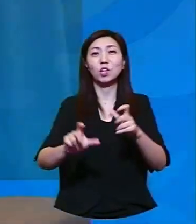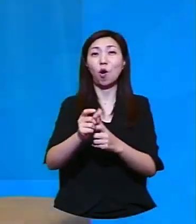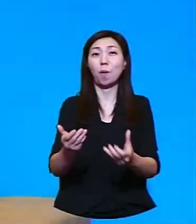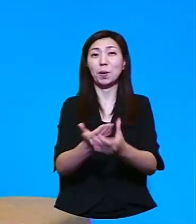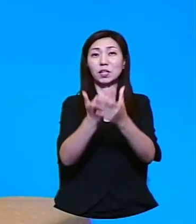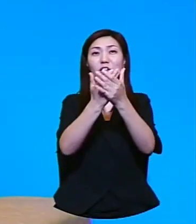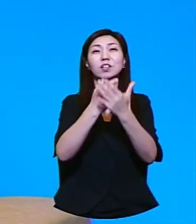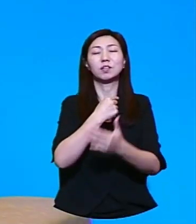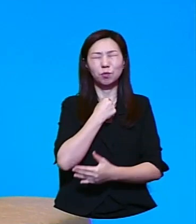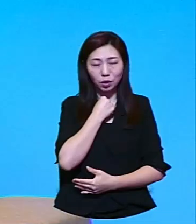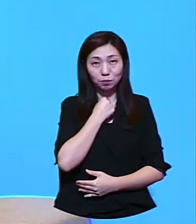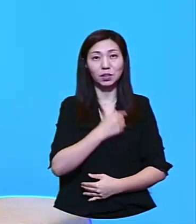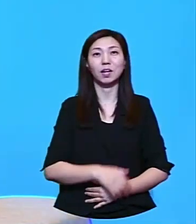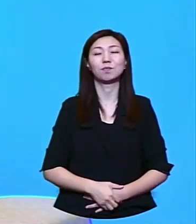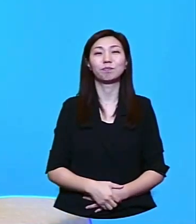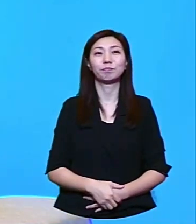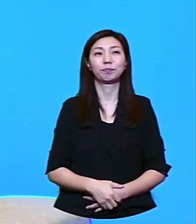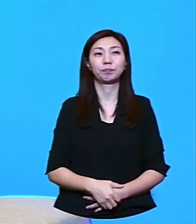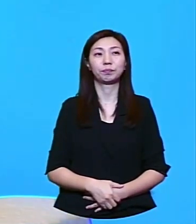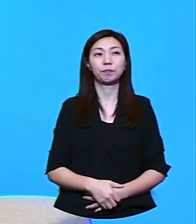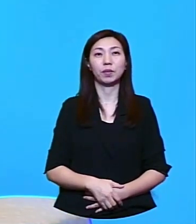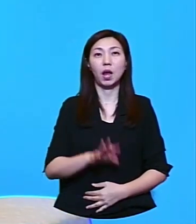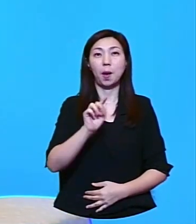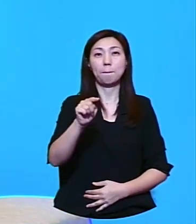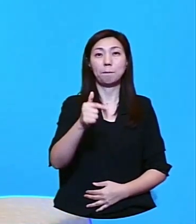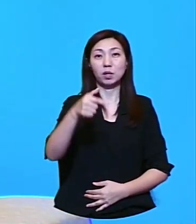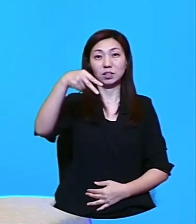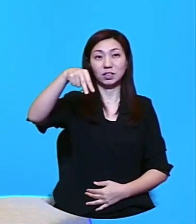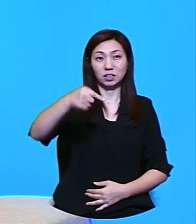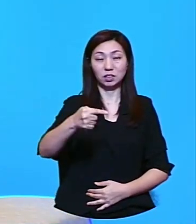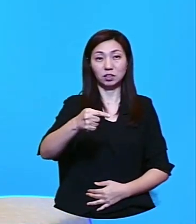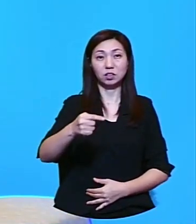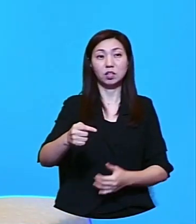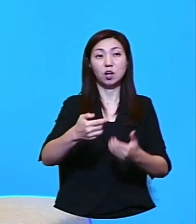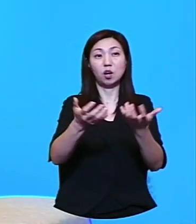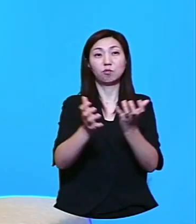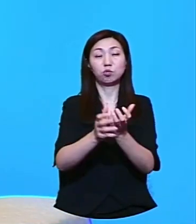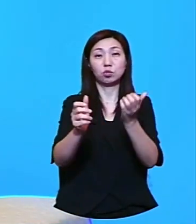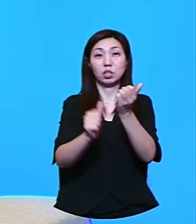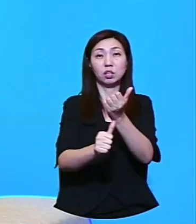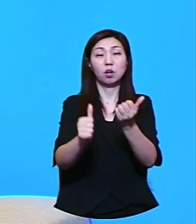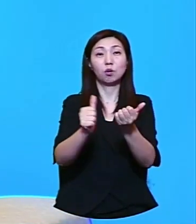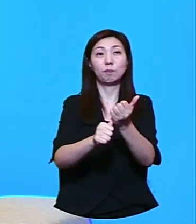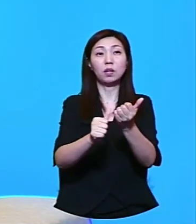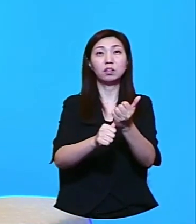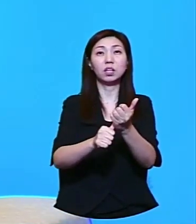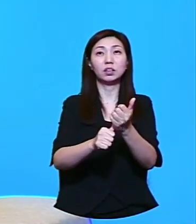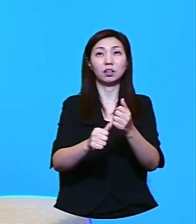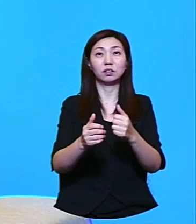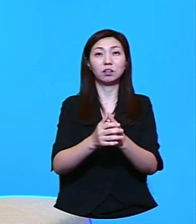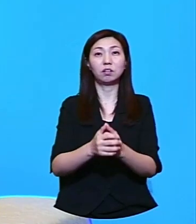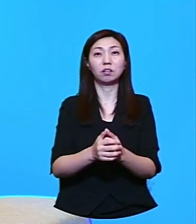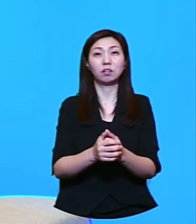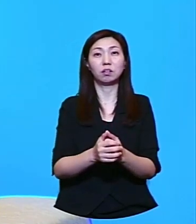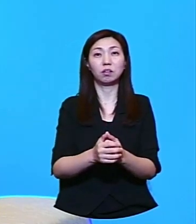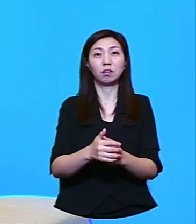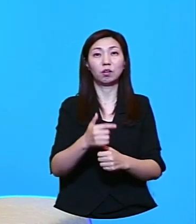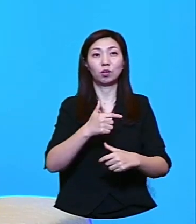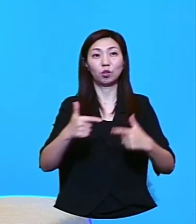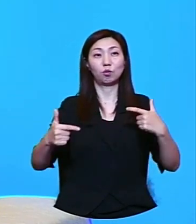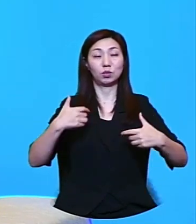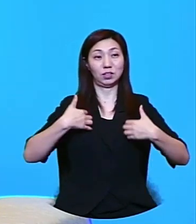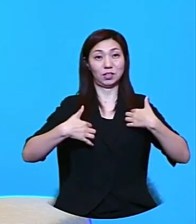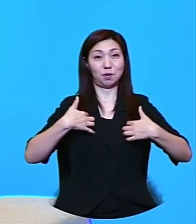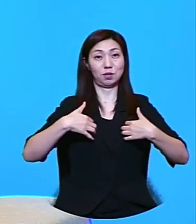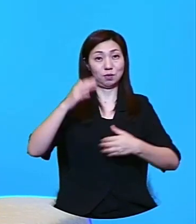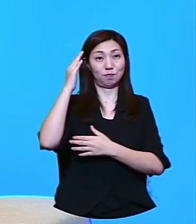much. Thank you very much, Chris. Thank you. We'd be very interested to learn more about your